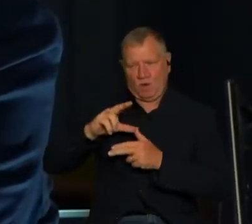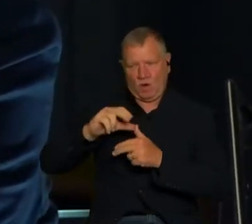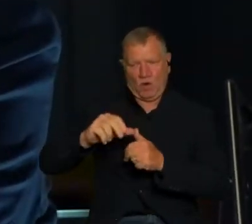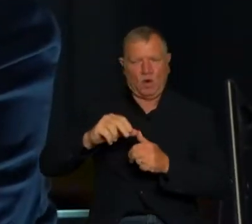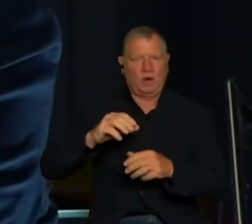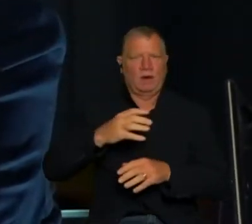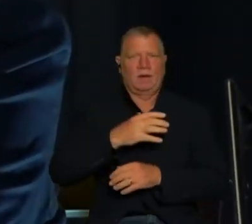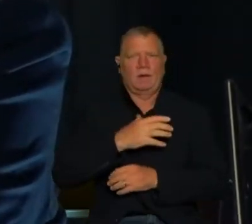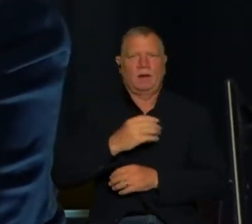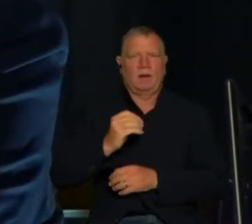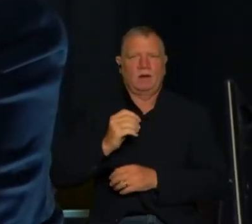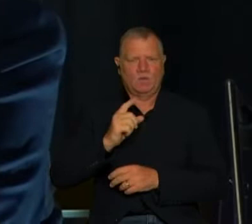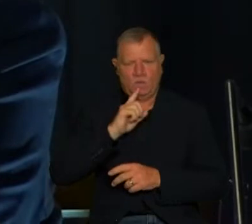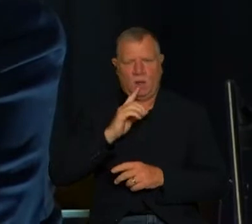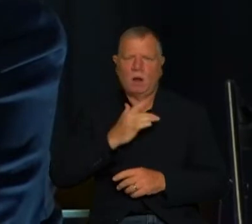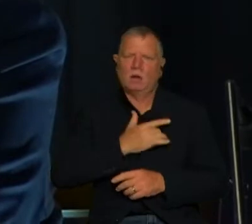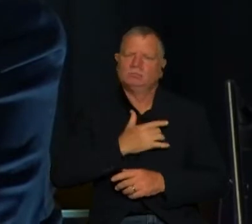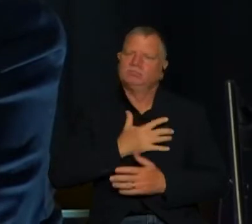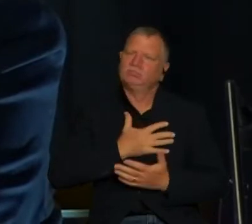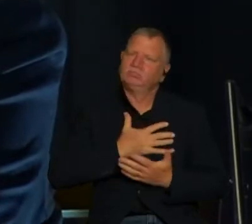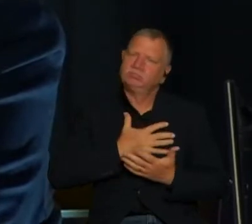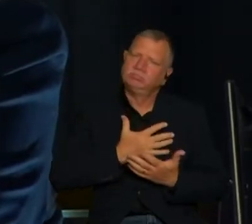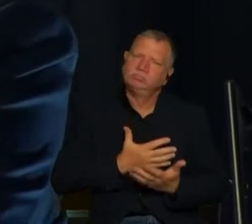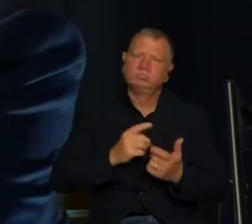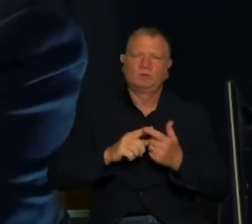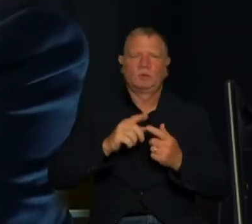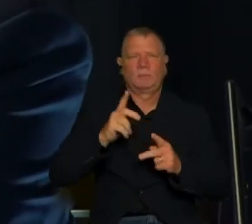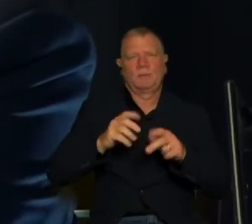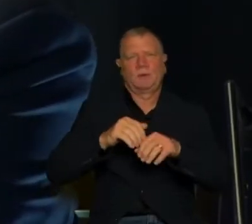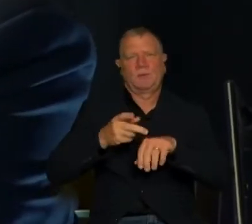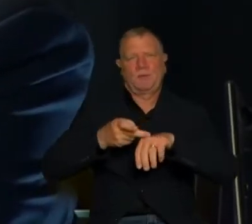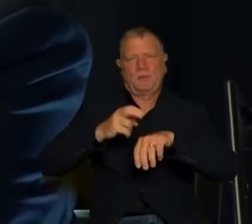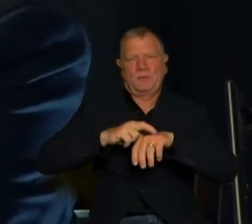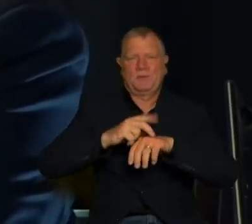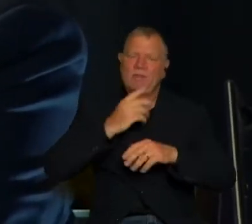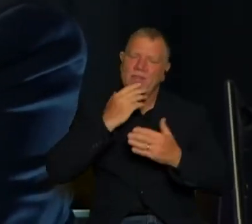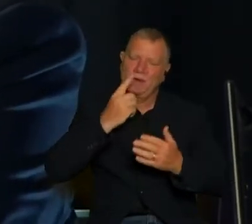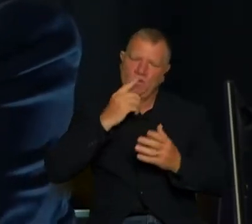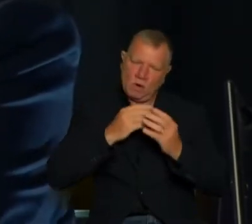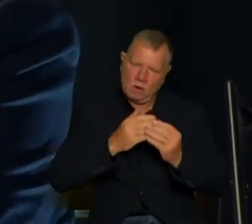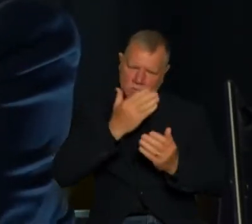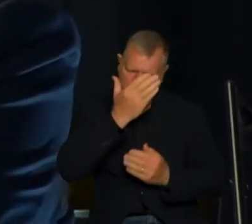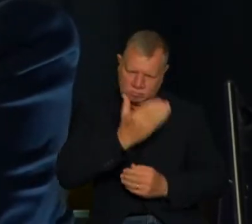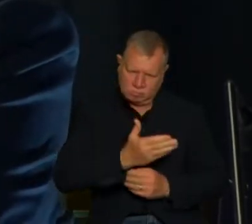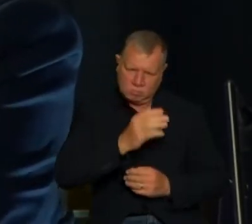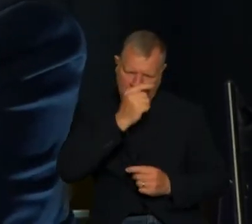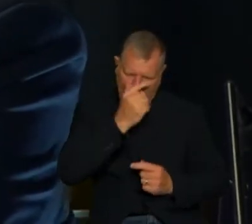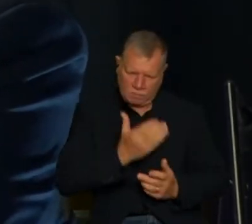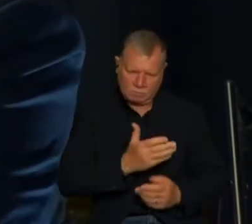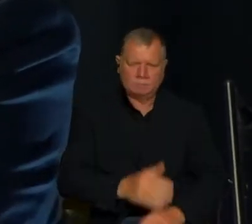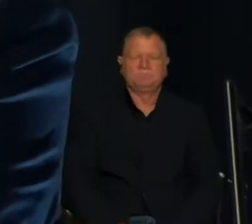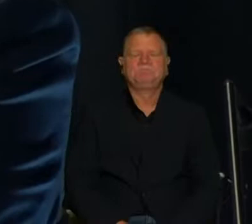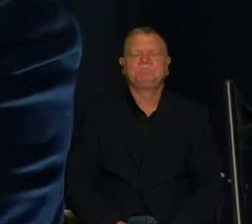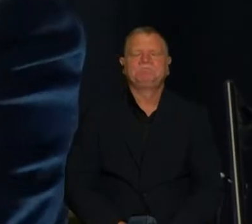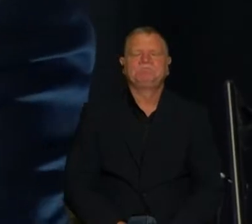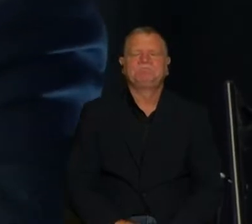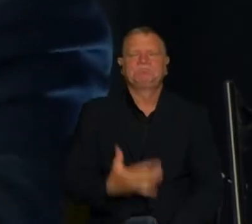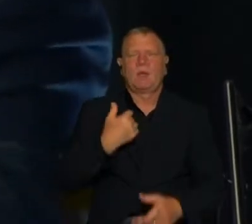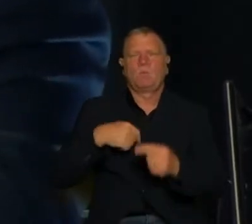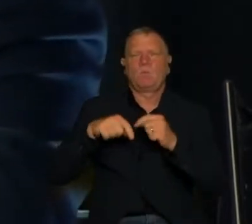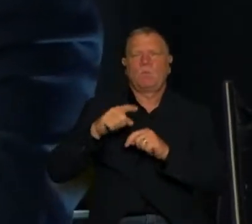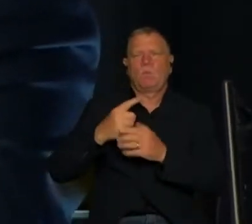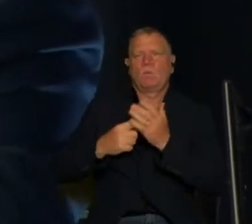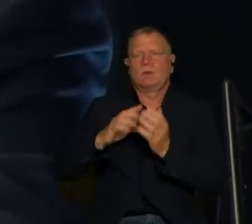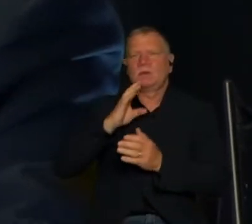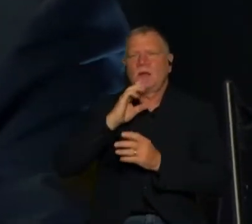hurricane, and our hearts really go out to the people of Puerto Rico. And thank you for your leadership, Governor. I just want to go back to something